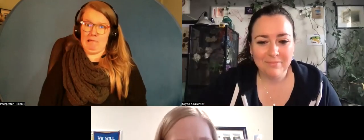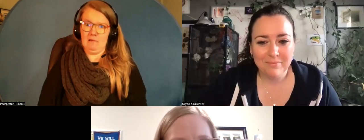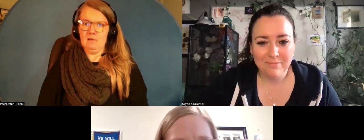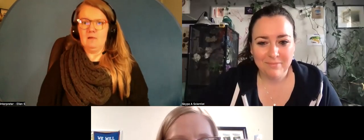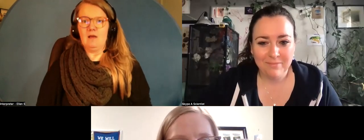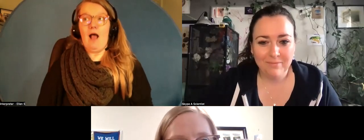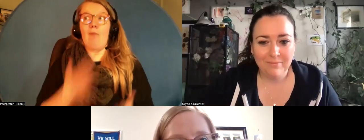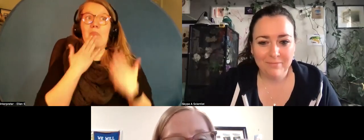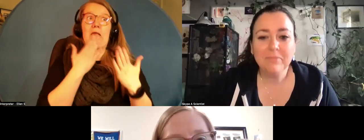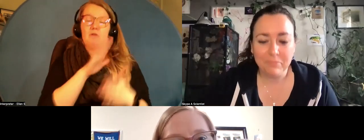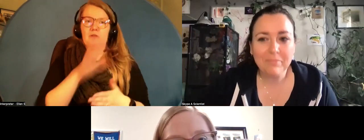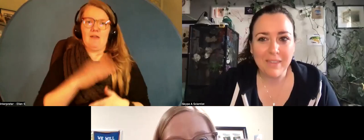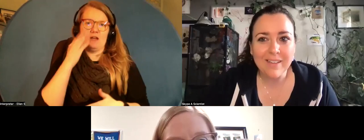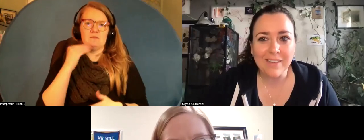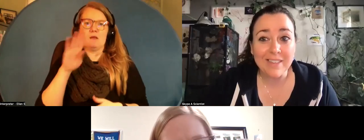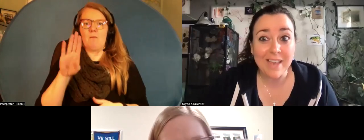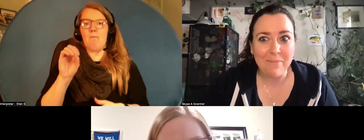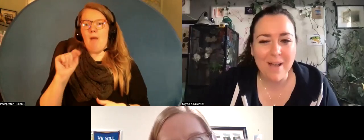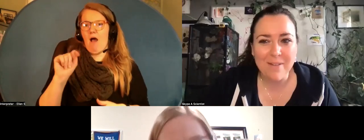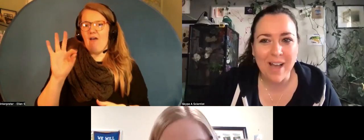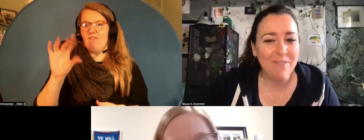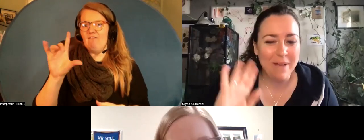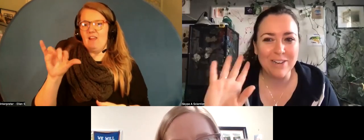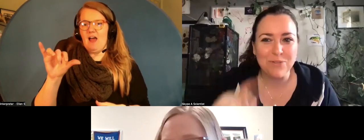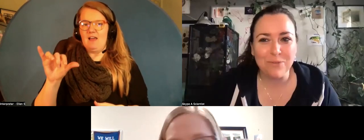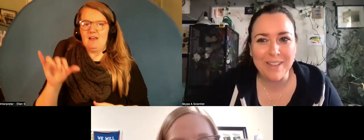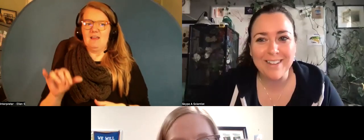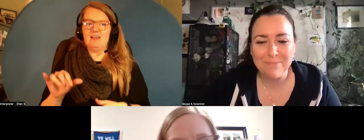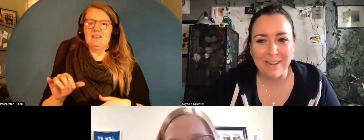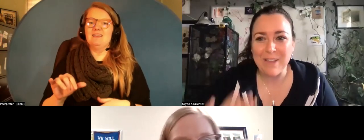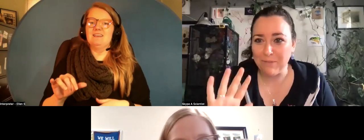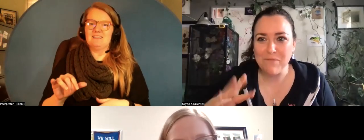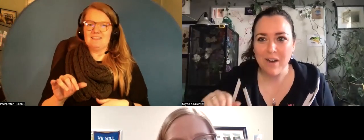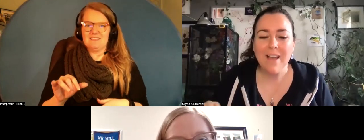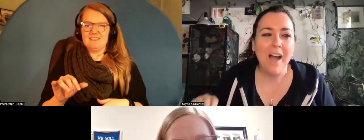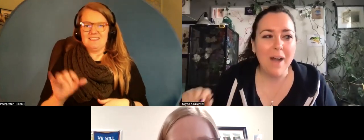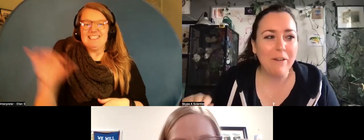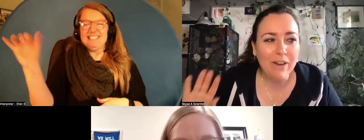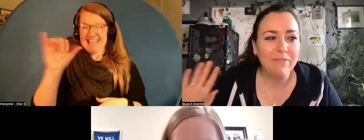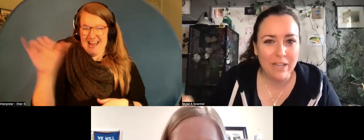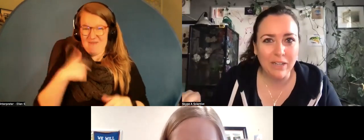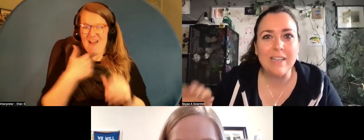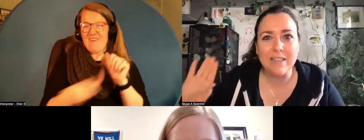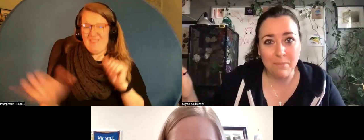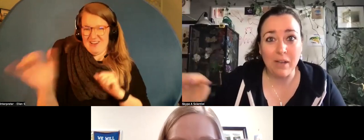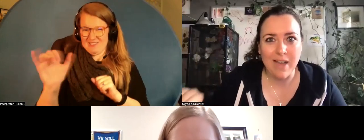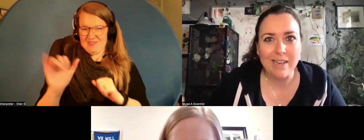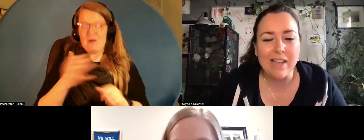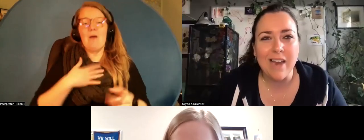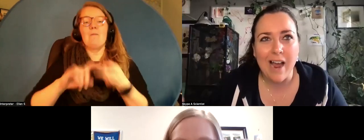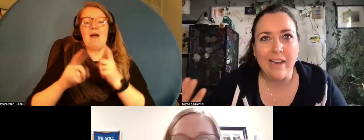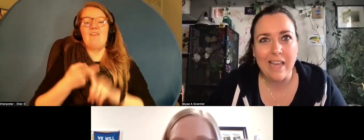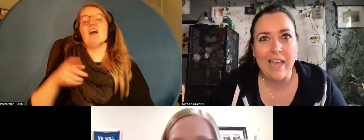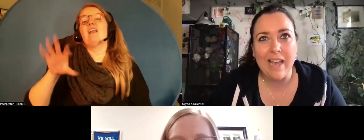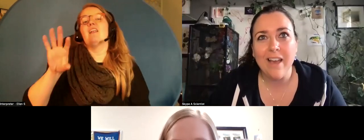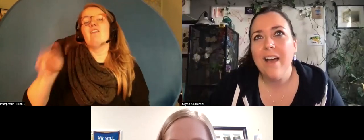thankful that I have not had a bot fly. Good, same. I have managed to avoid that myself so far. My friend Phil is a bug